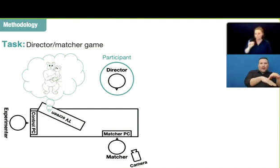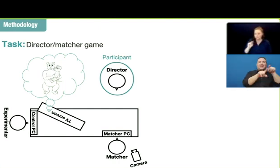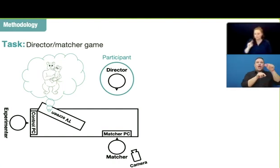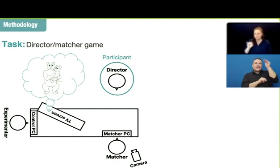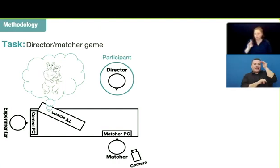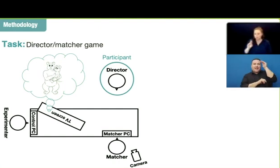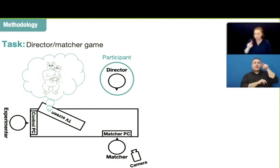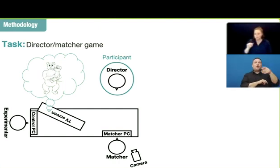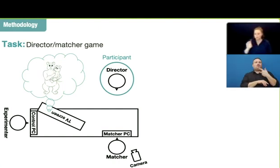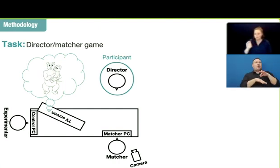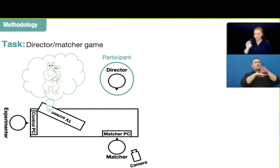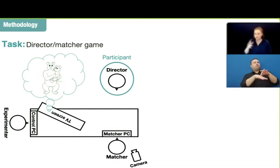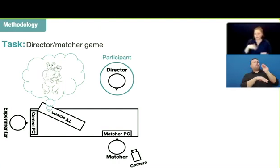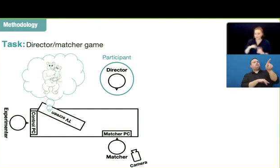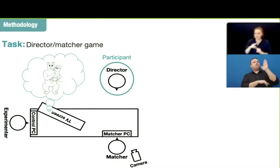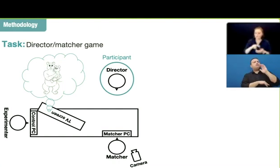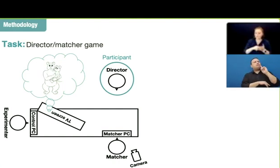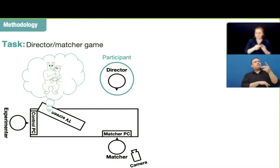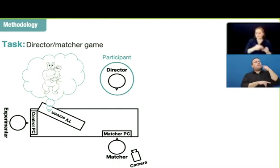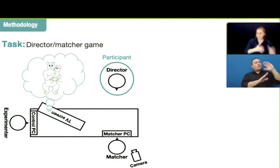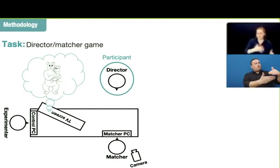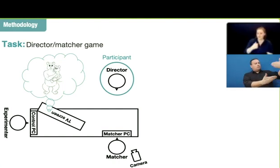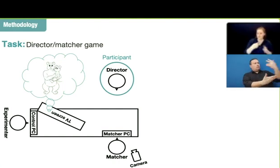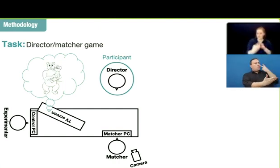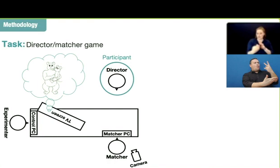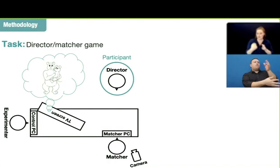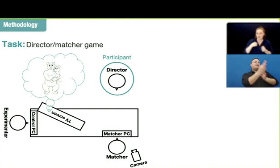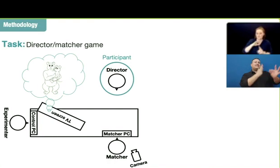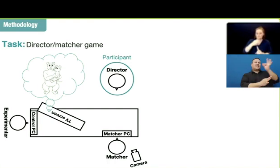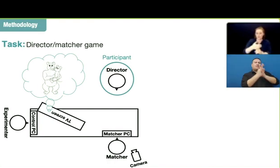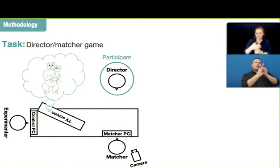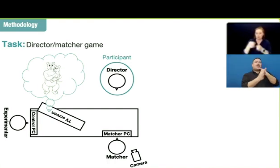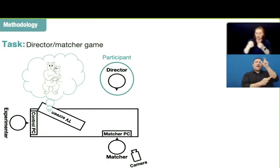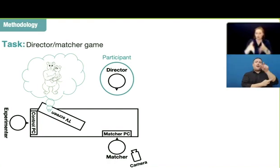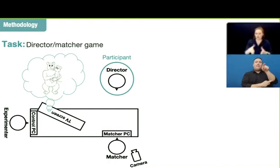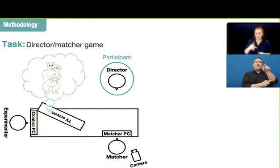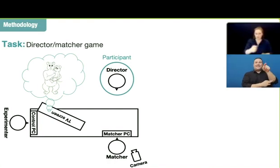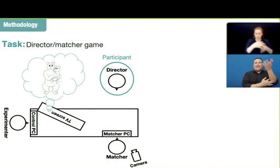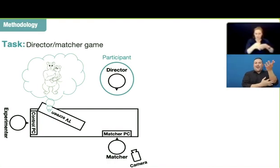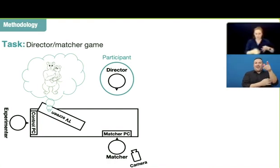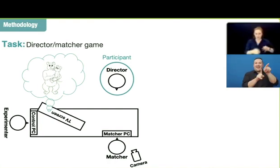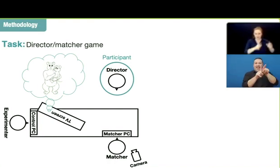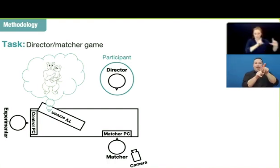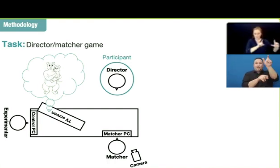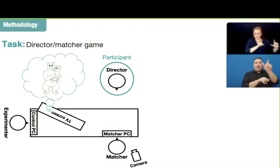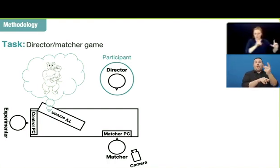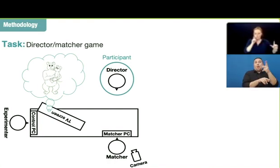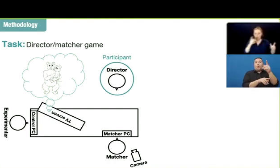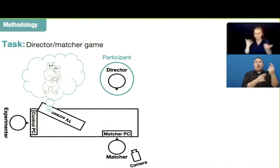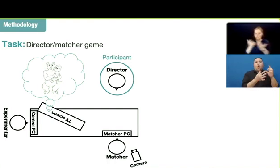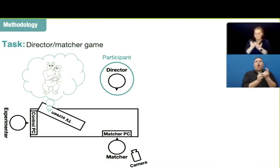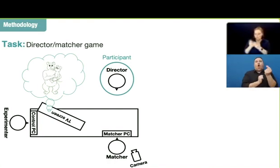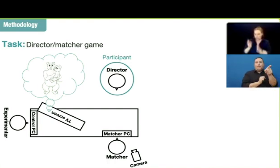of the director, and they were asked to describe images appearing on a TV screen to a matcher, so that matcher, who